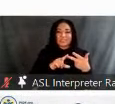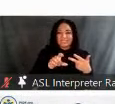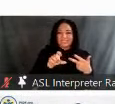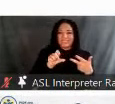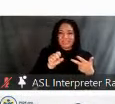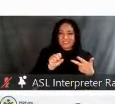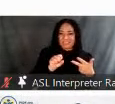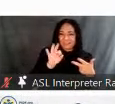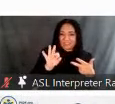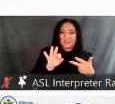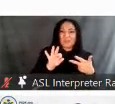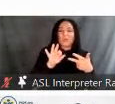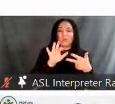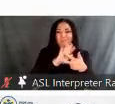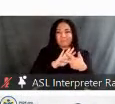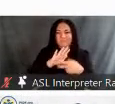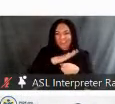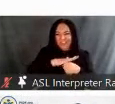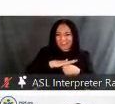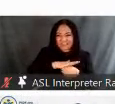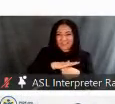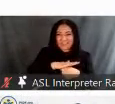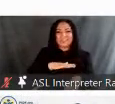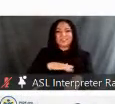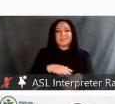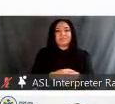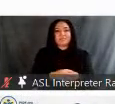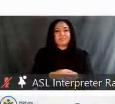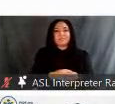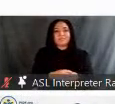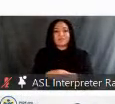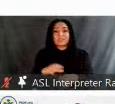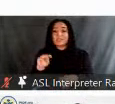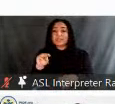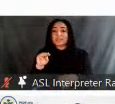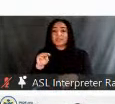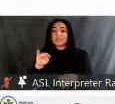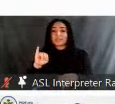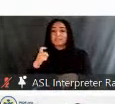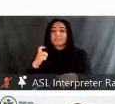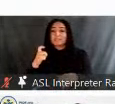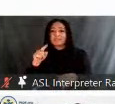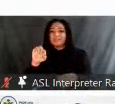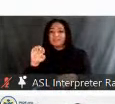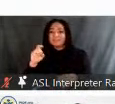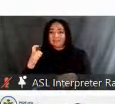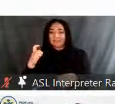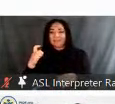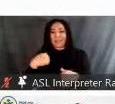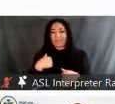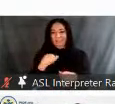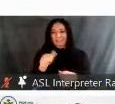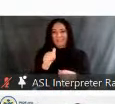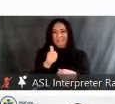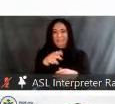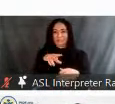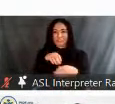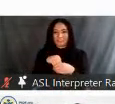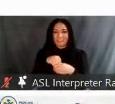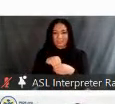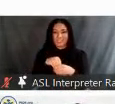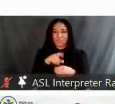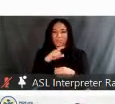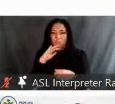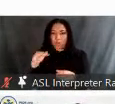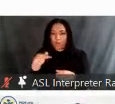economic bracket. The Mixtec focus group consisted of 10 participants, all living in a rural and agricultural